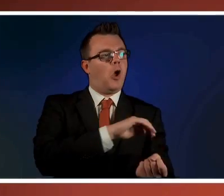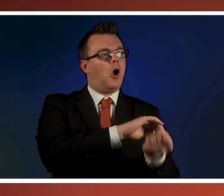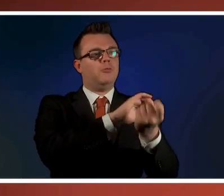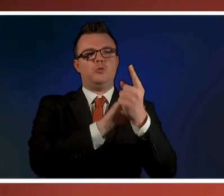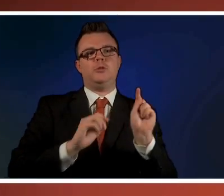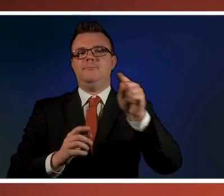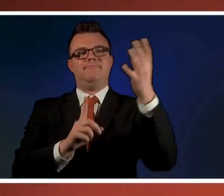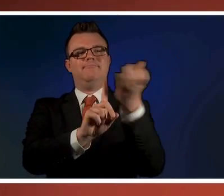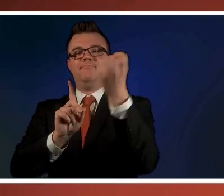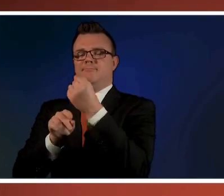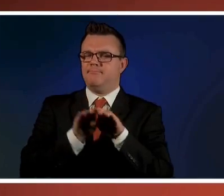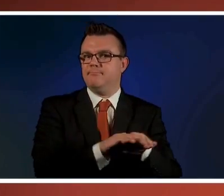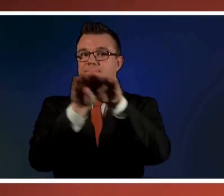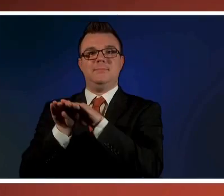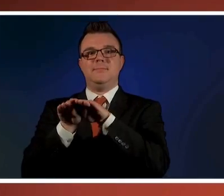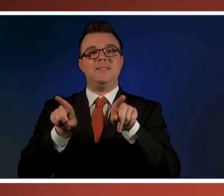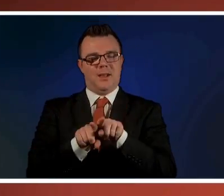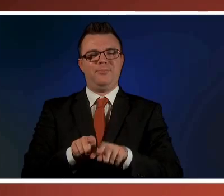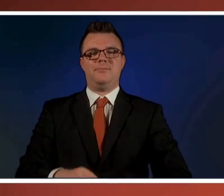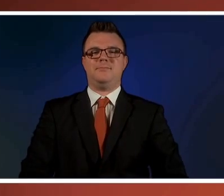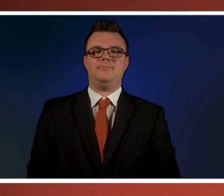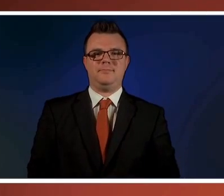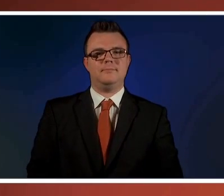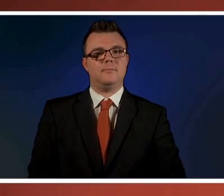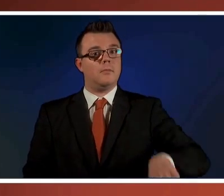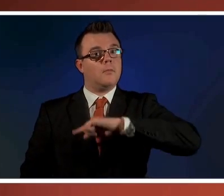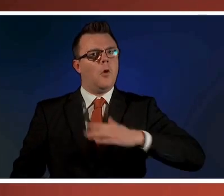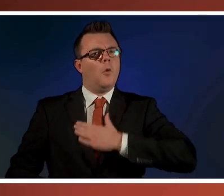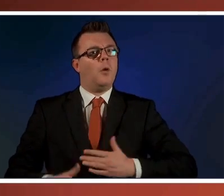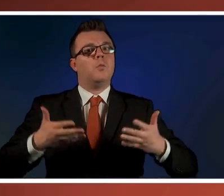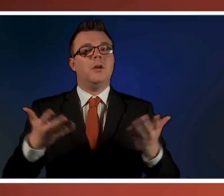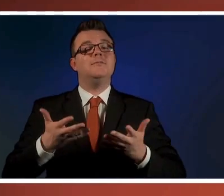rights and opportunities. We